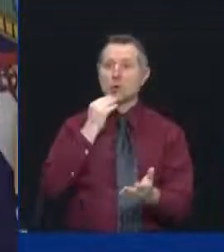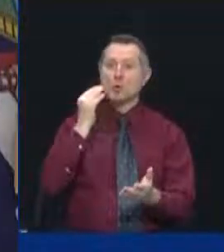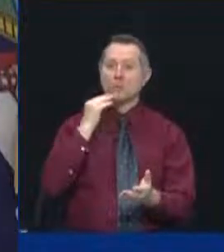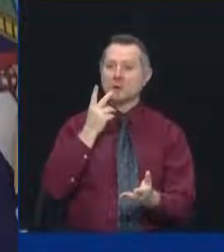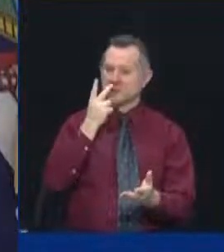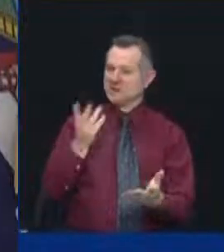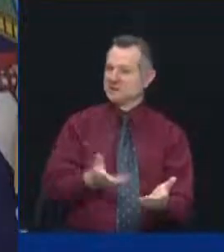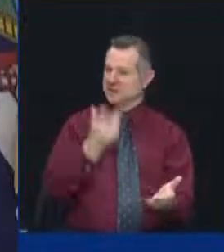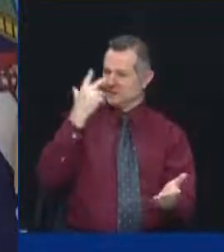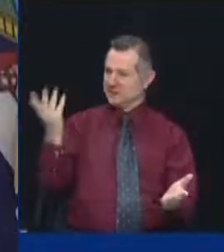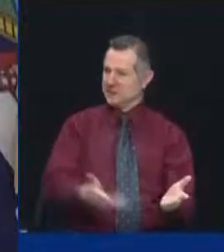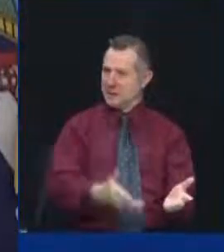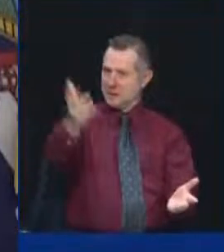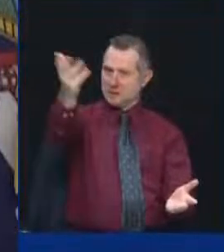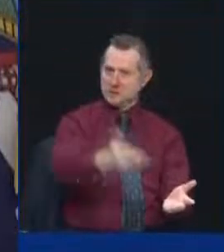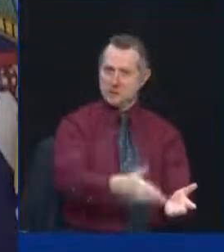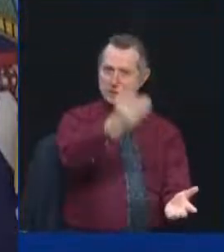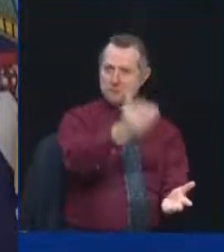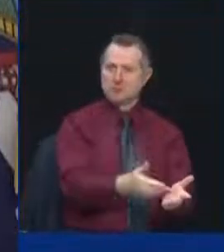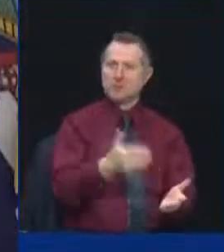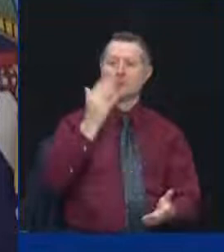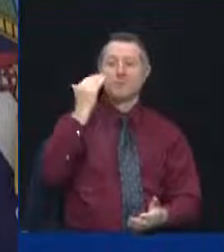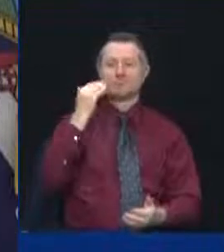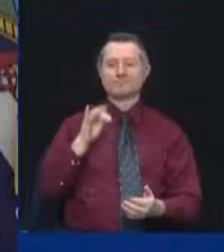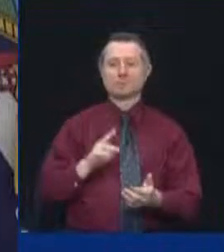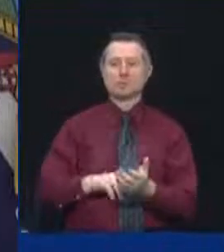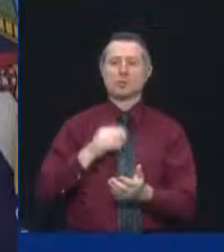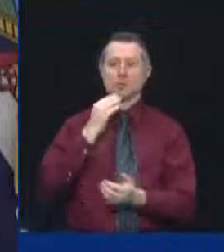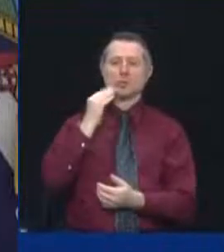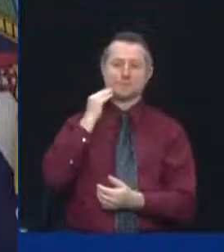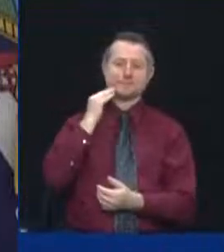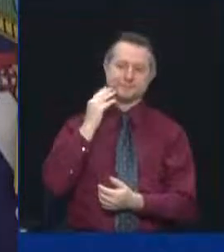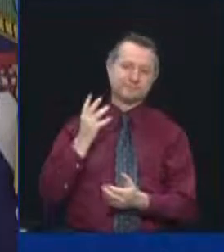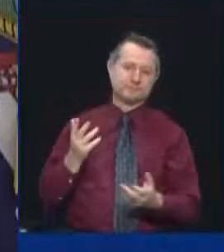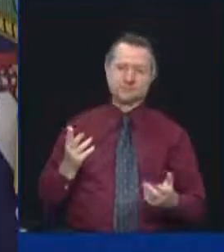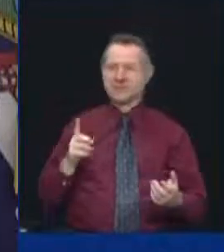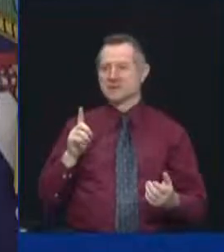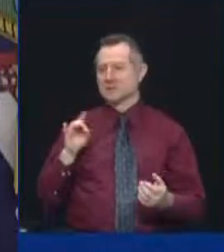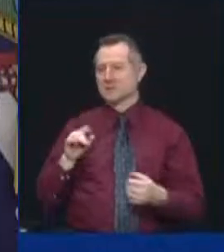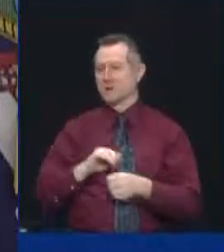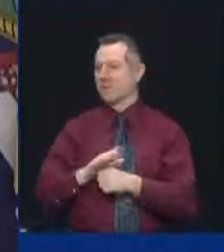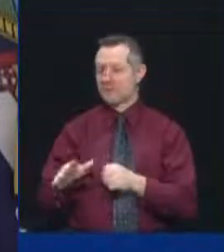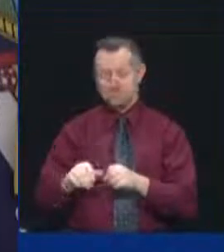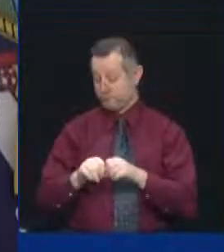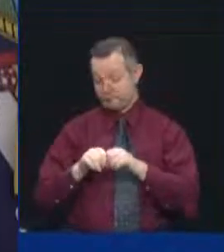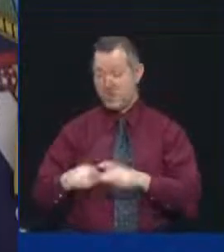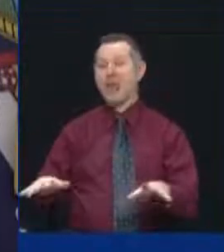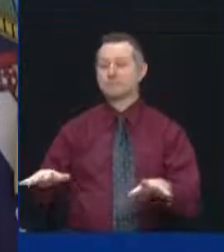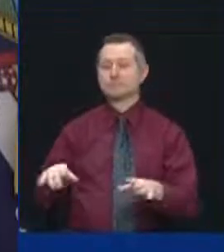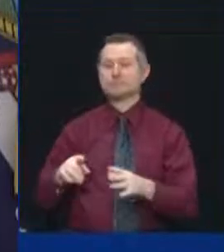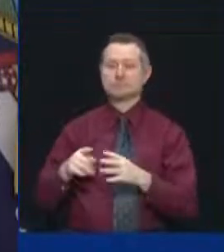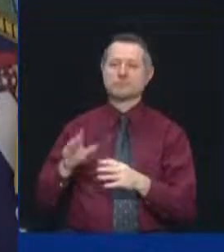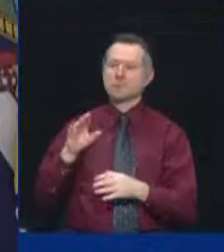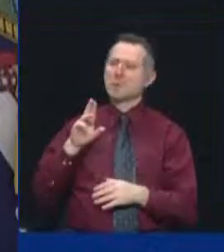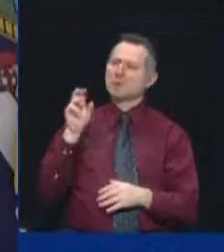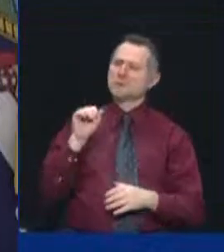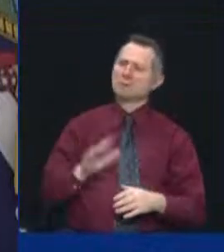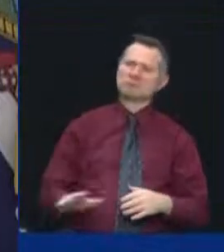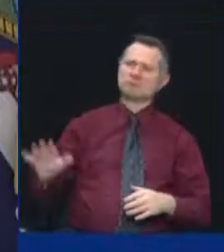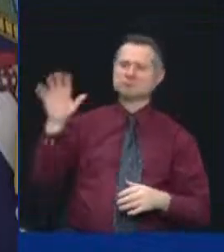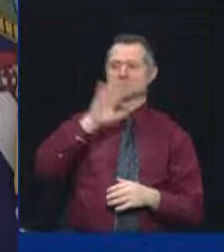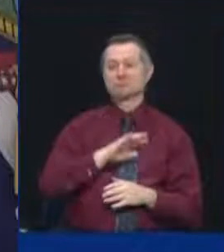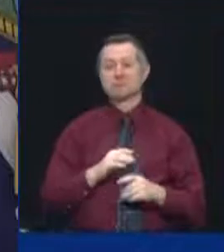were ground zero for COVID, for obvious reasons, all across the nation. And they've continued